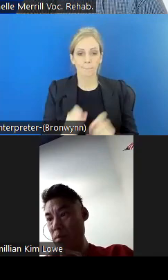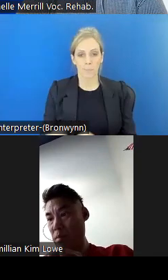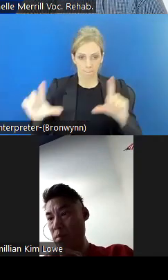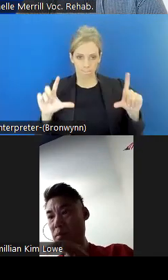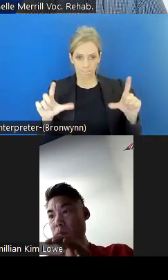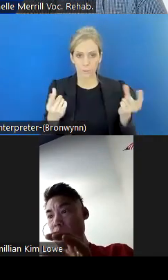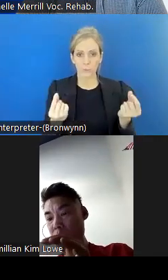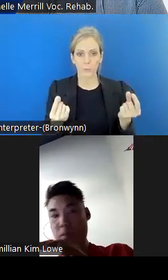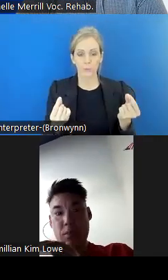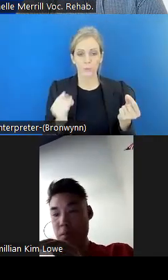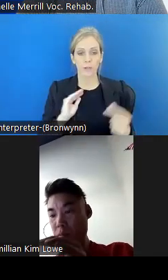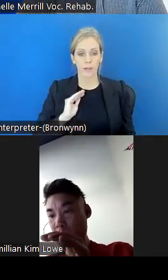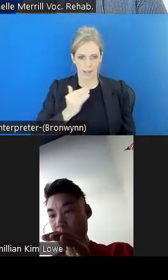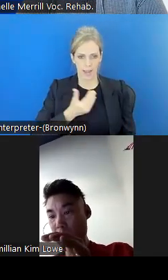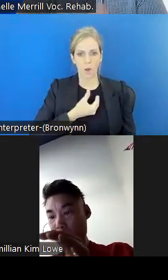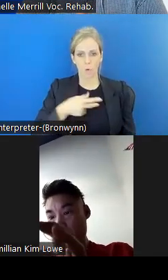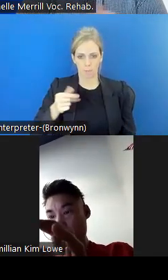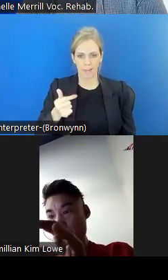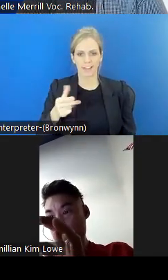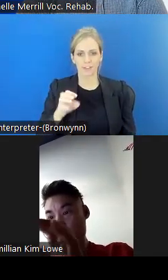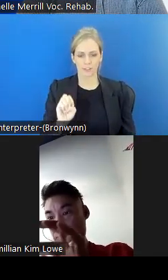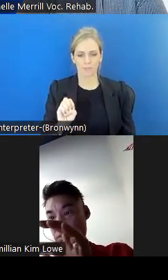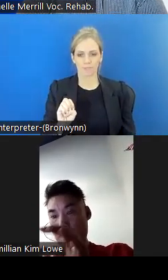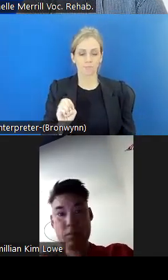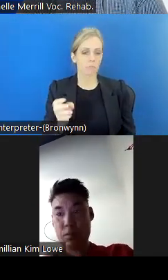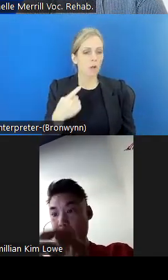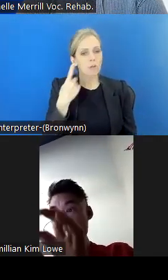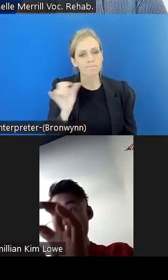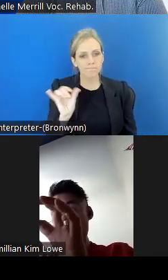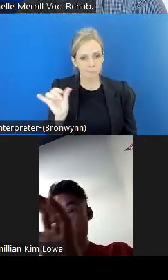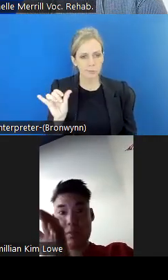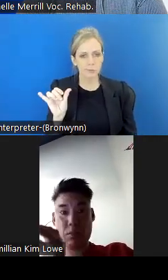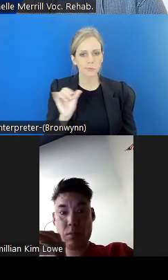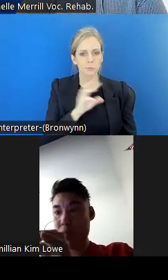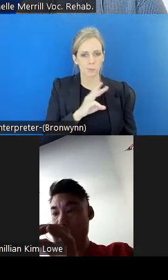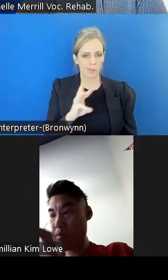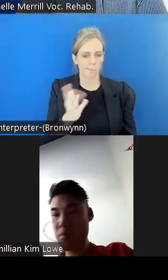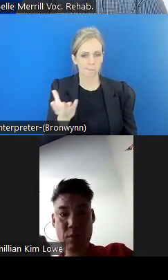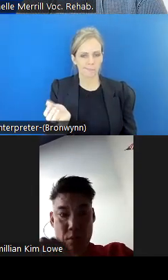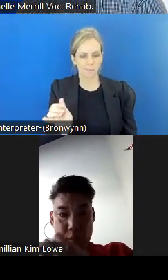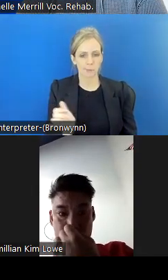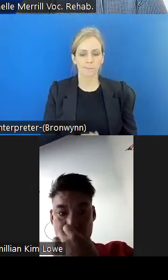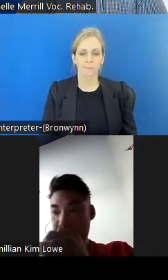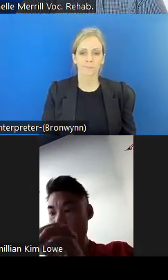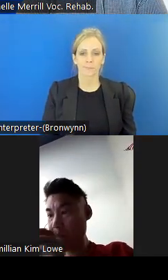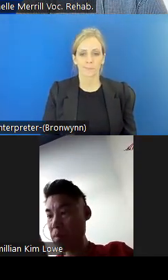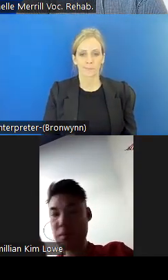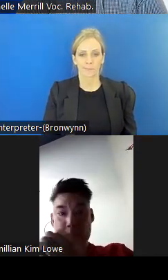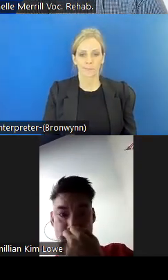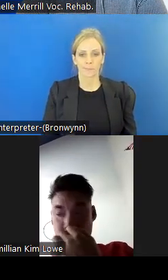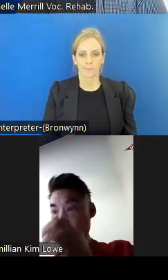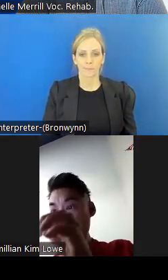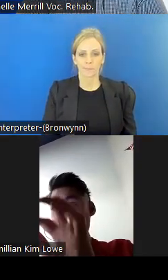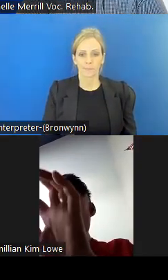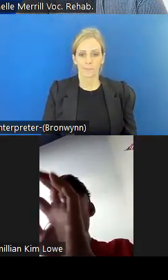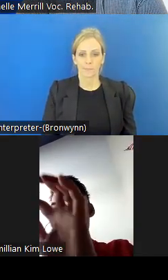open up on our Facebook page, which looks very similar to the VR Nevada page. And it